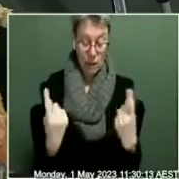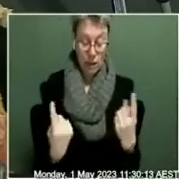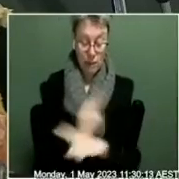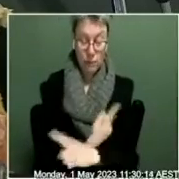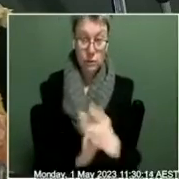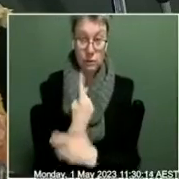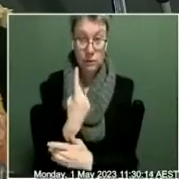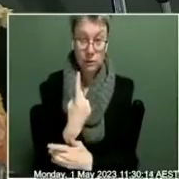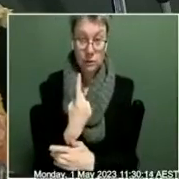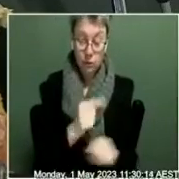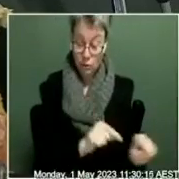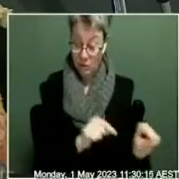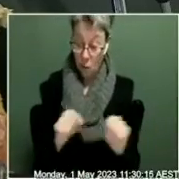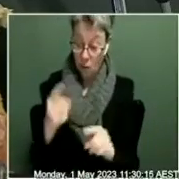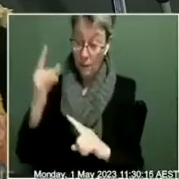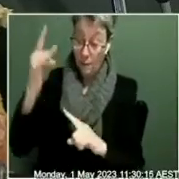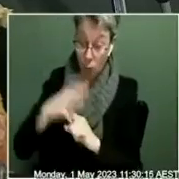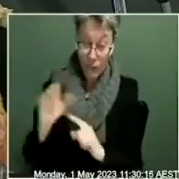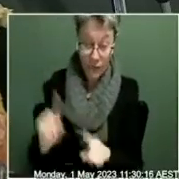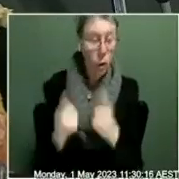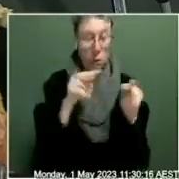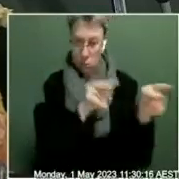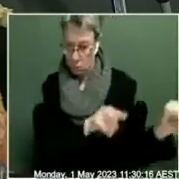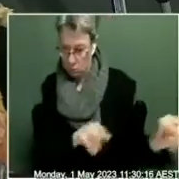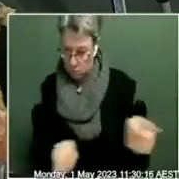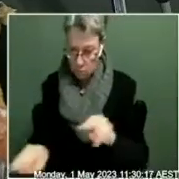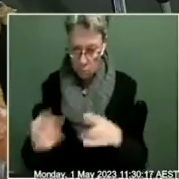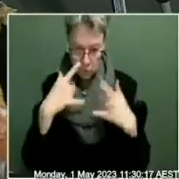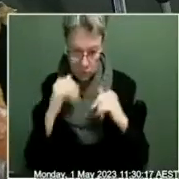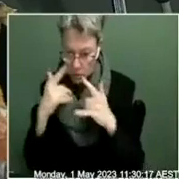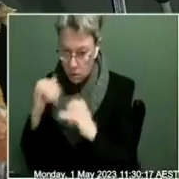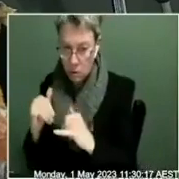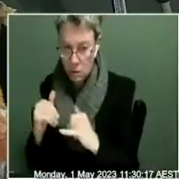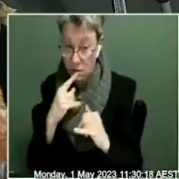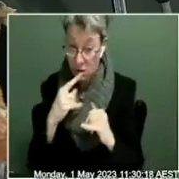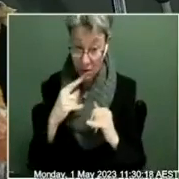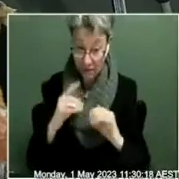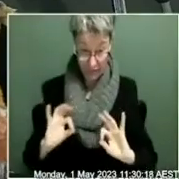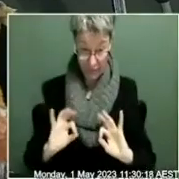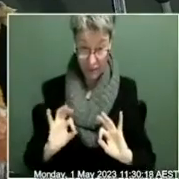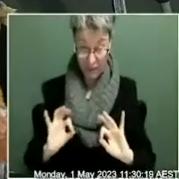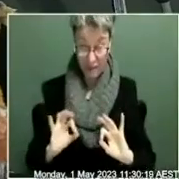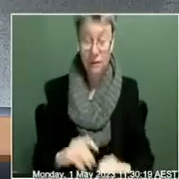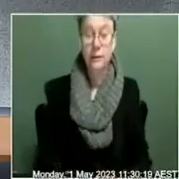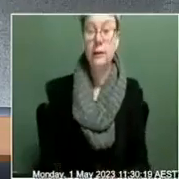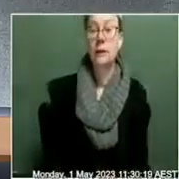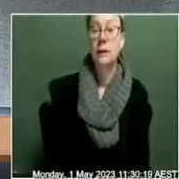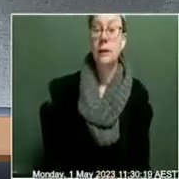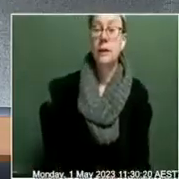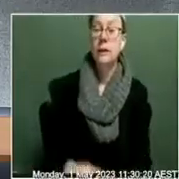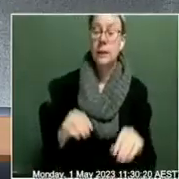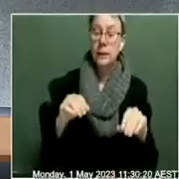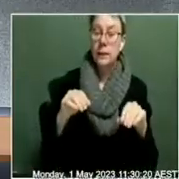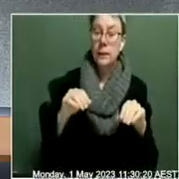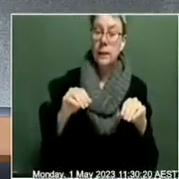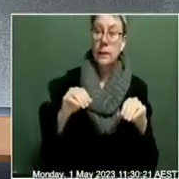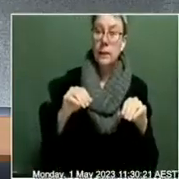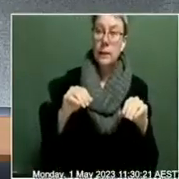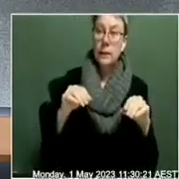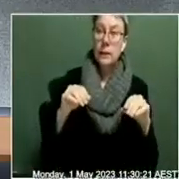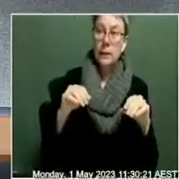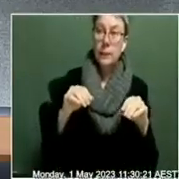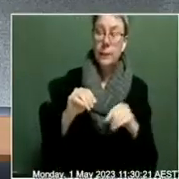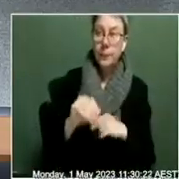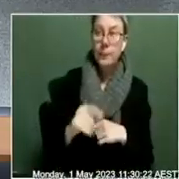done it well. I think there's probably been some ad hoc monitoring of particular parts of it. What I would say, though, is that we